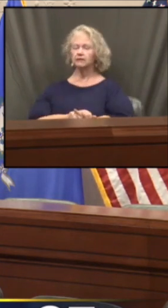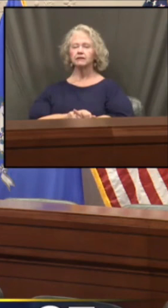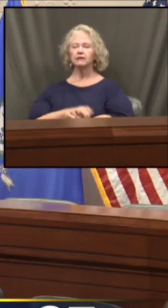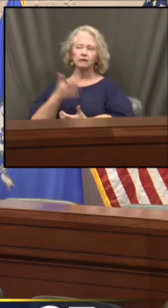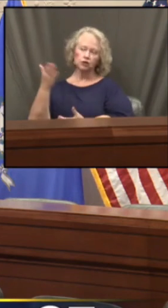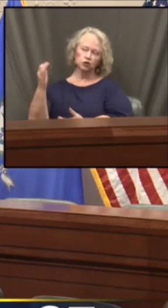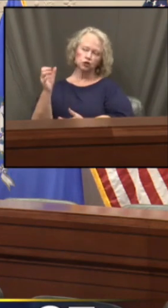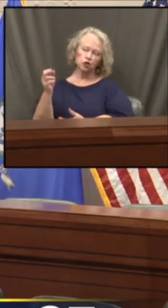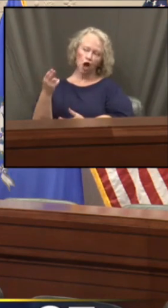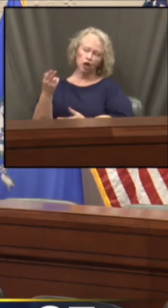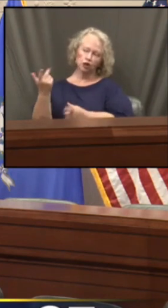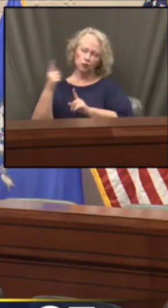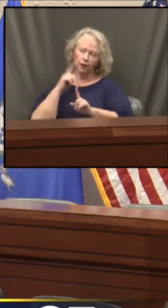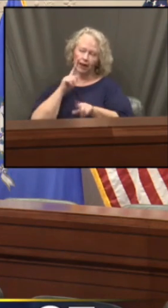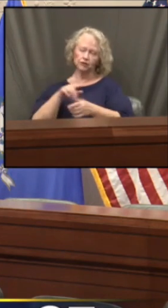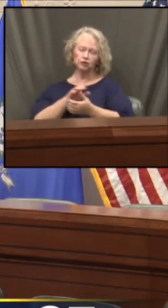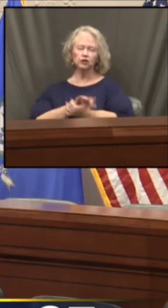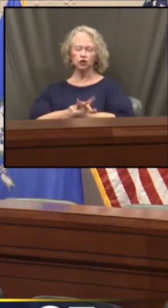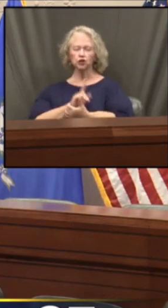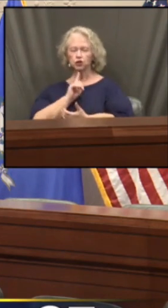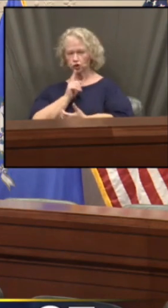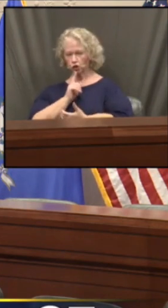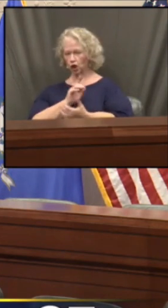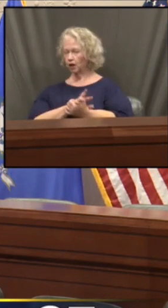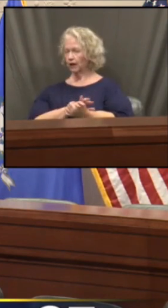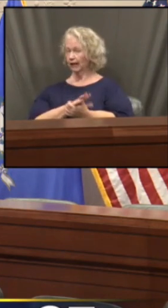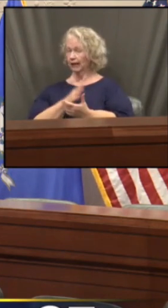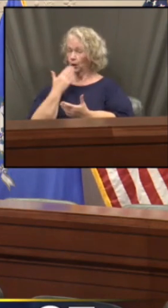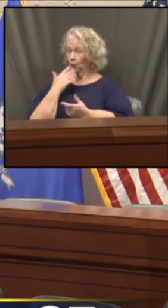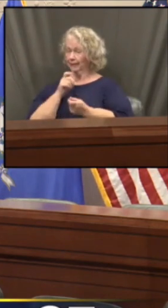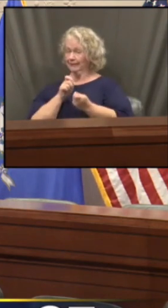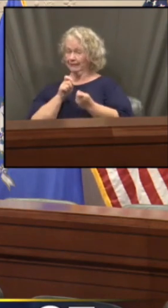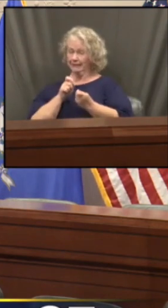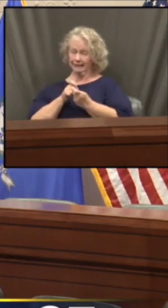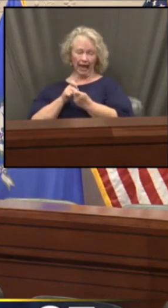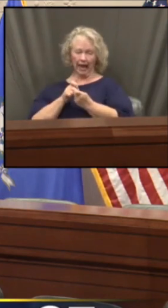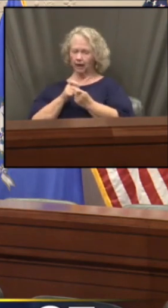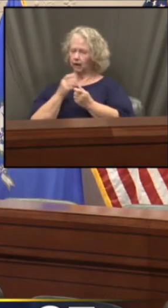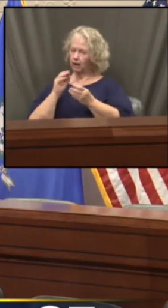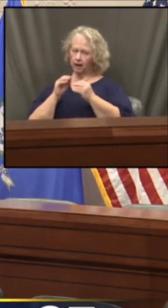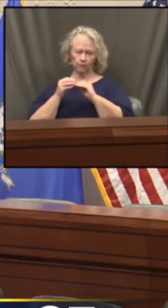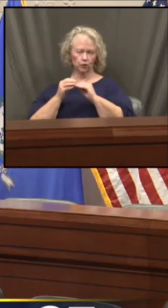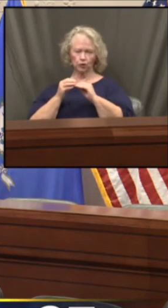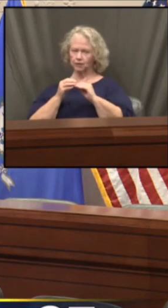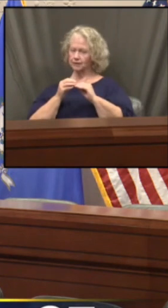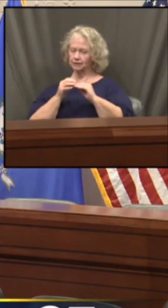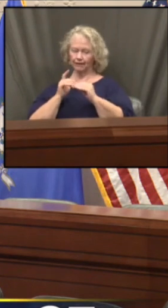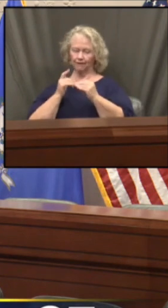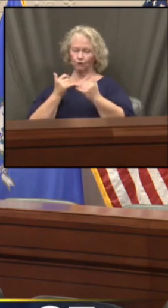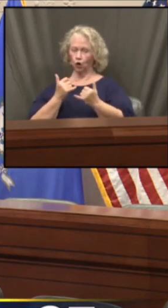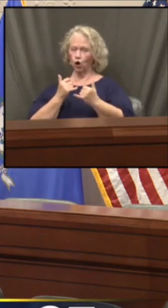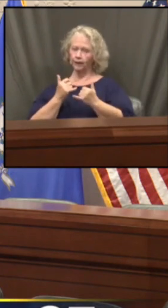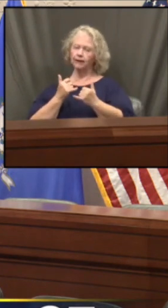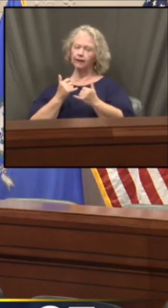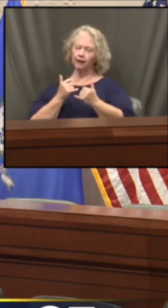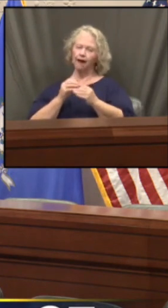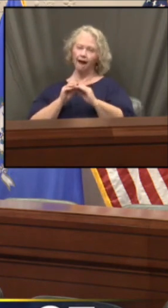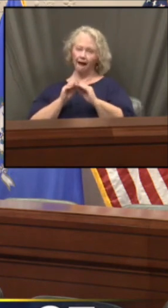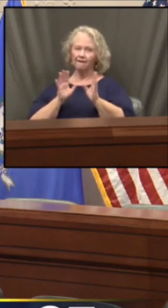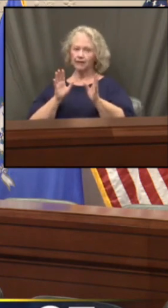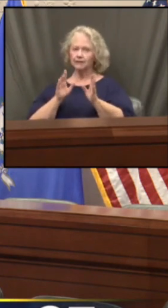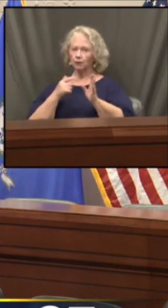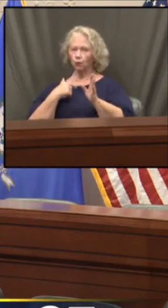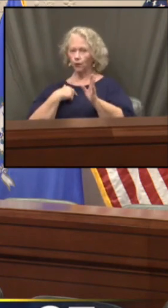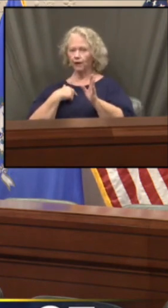Hey, Josh, do you want to start with that? Sure. So we don't have precise numbers on how many state employees are currently vaccinated. We'll obviously get